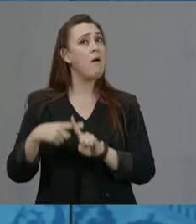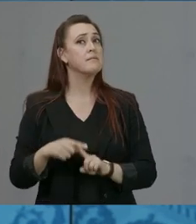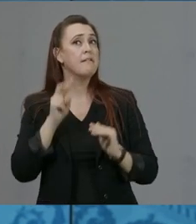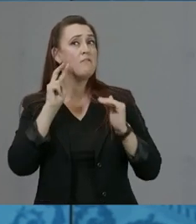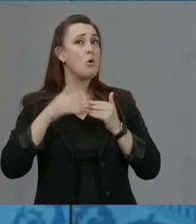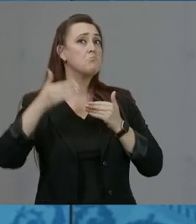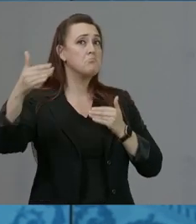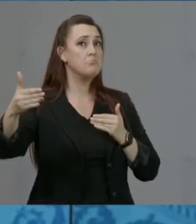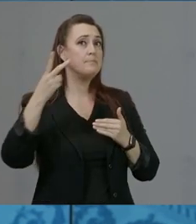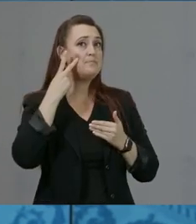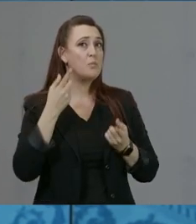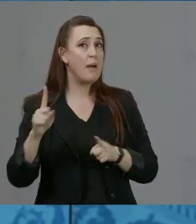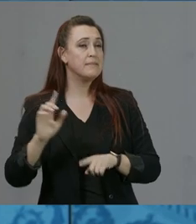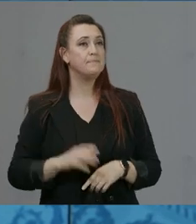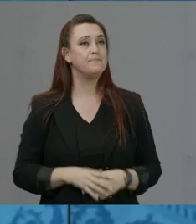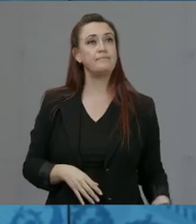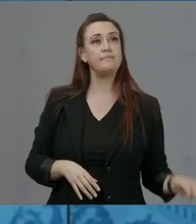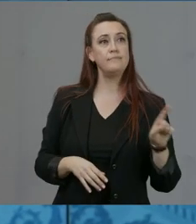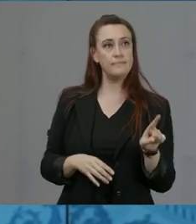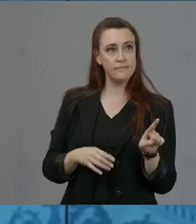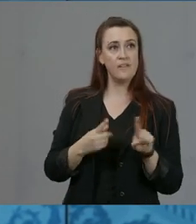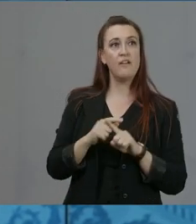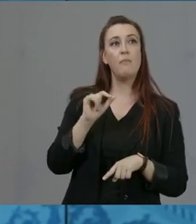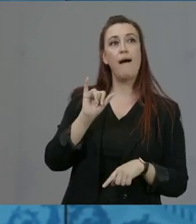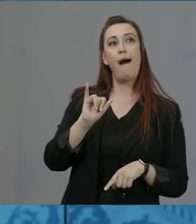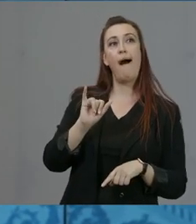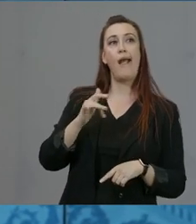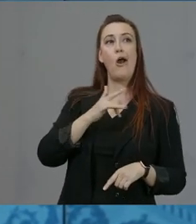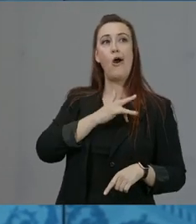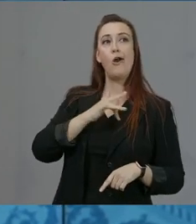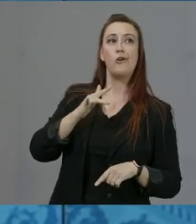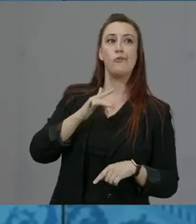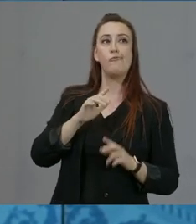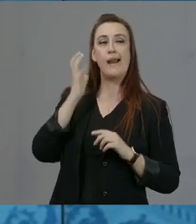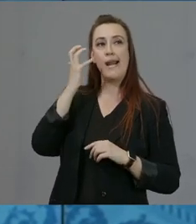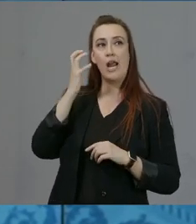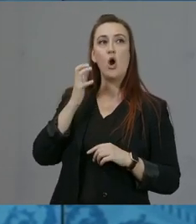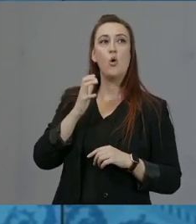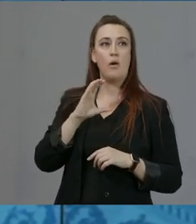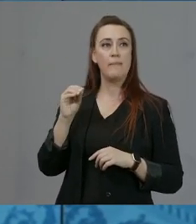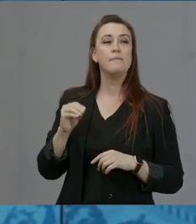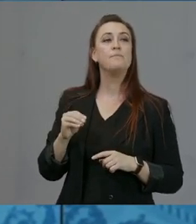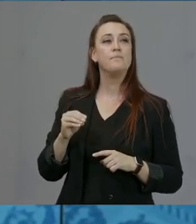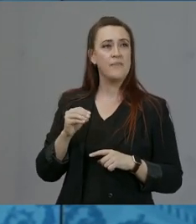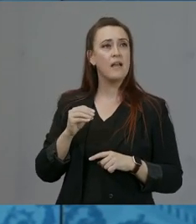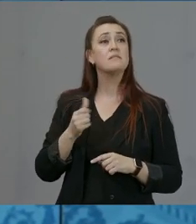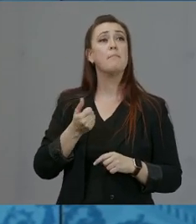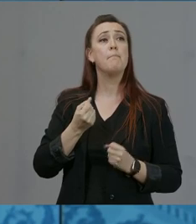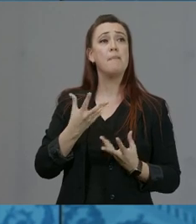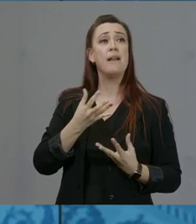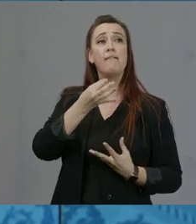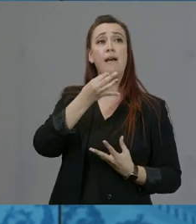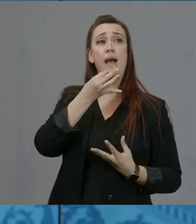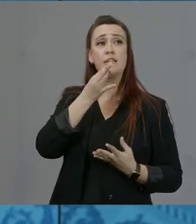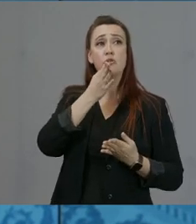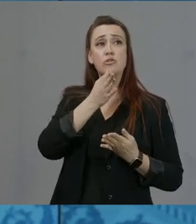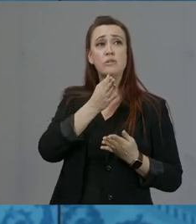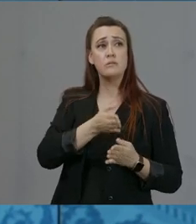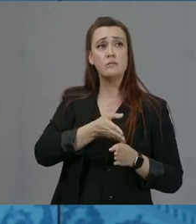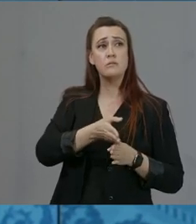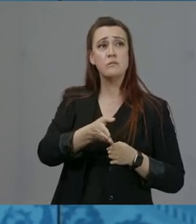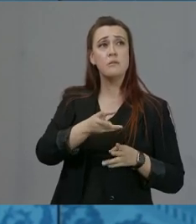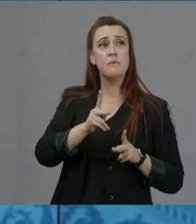Billy. Hi, Billy Harbaugh. Hi, how are you? Governor, many experts, including Dr. Fauci, you mentioned, warned that